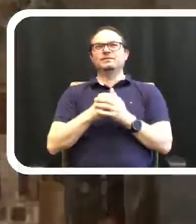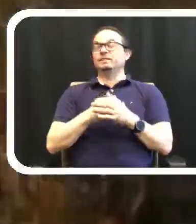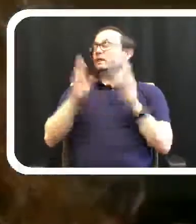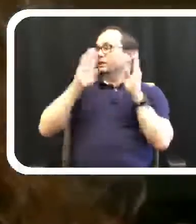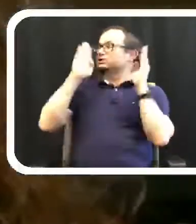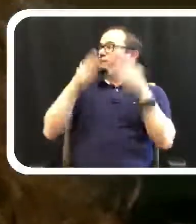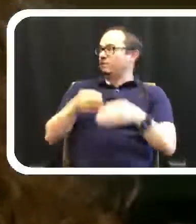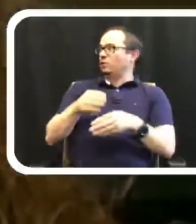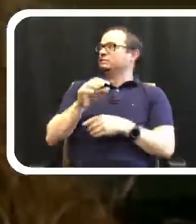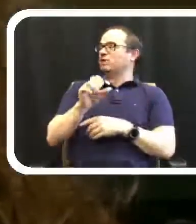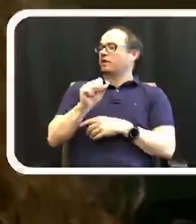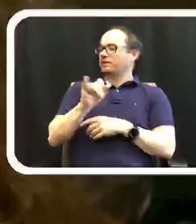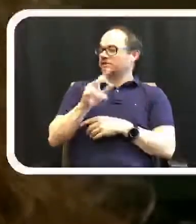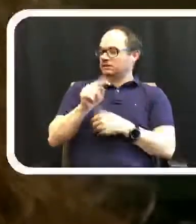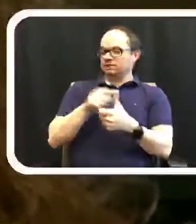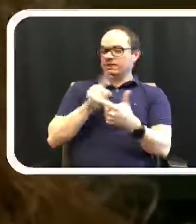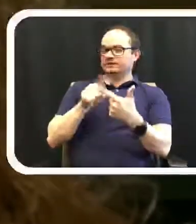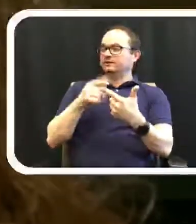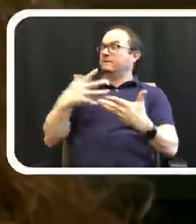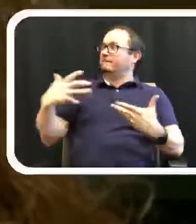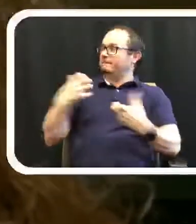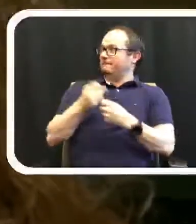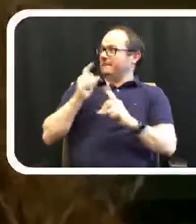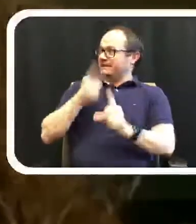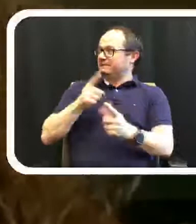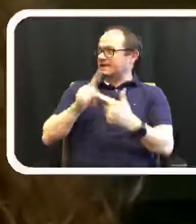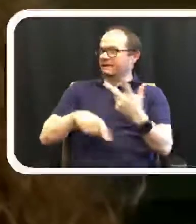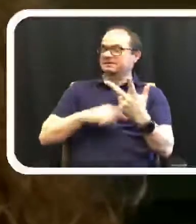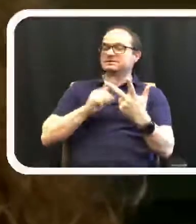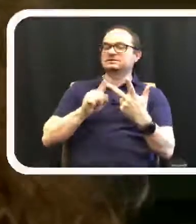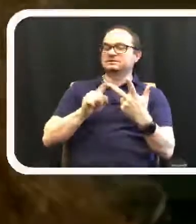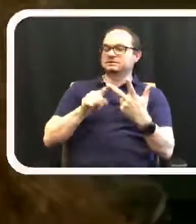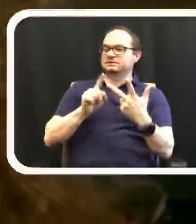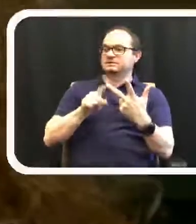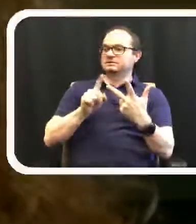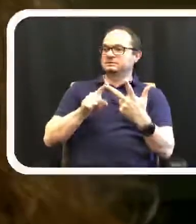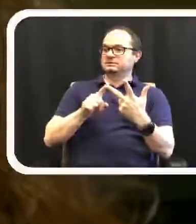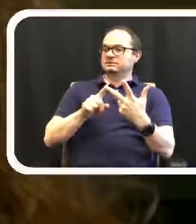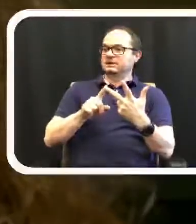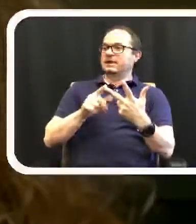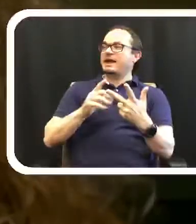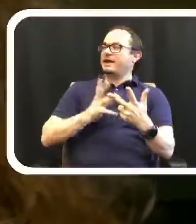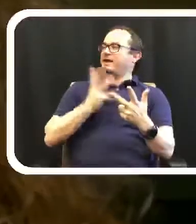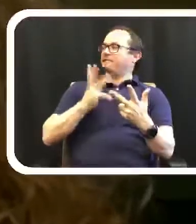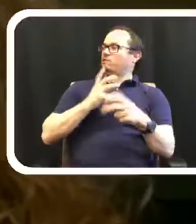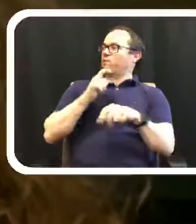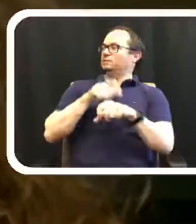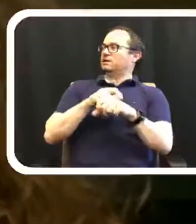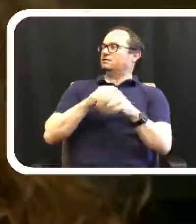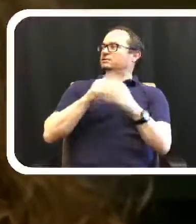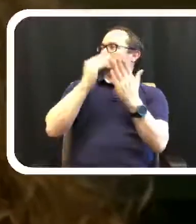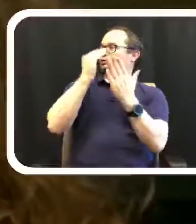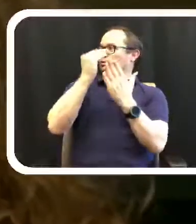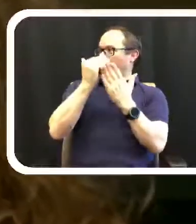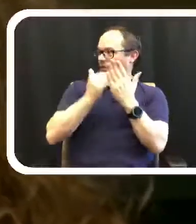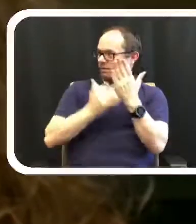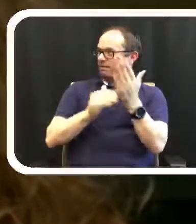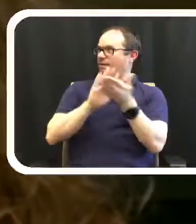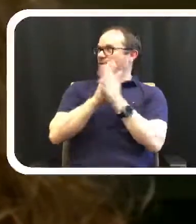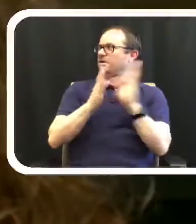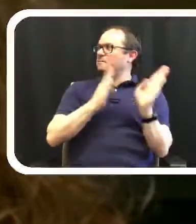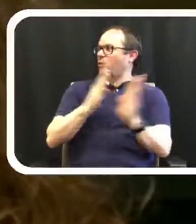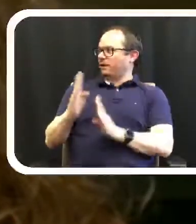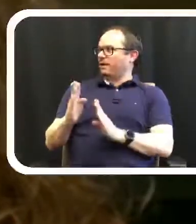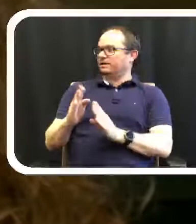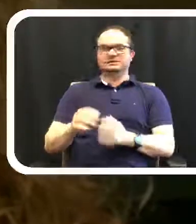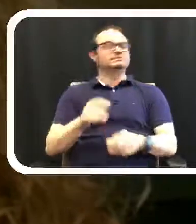focus on the subject, be concise, yes, and take some time to outline and be organized. absolutely.